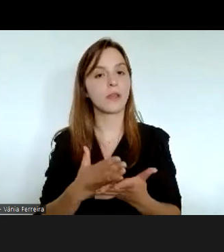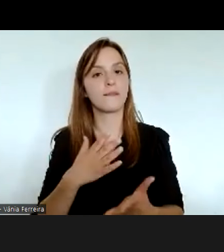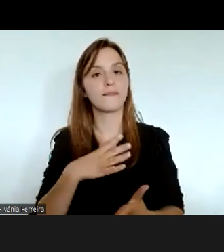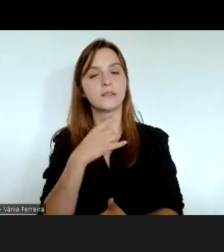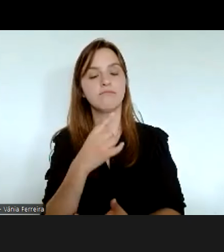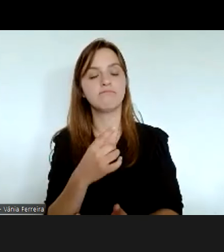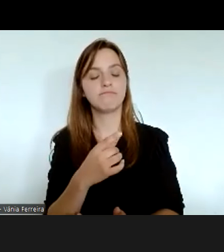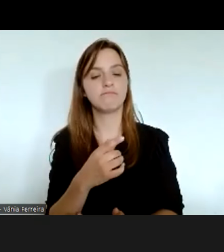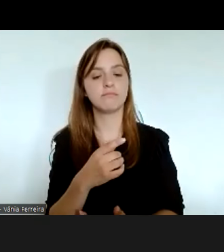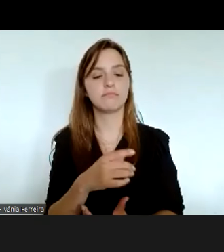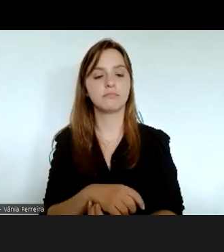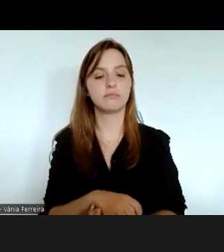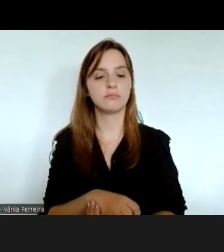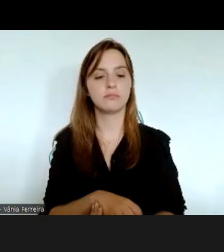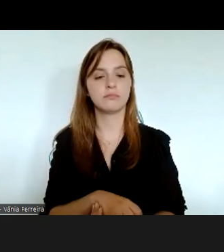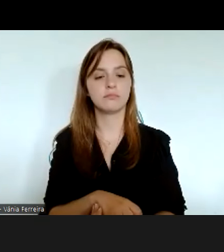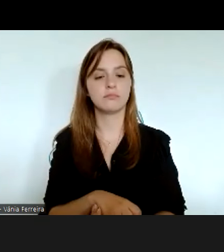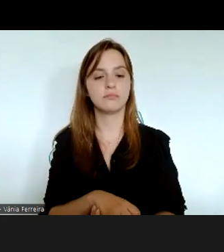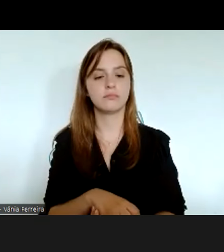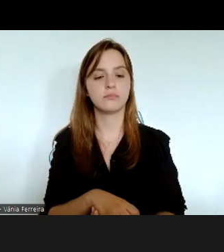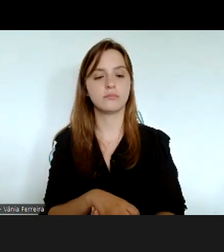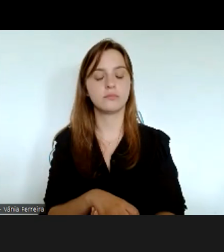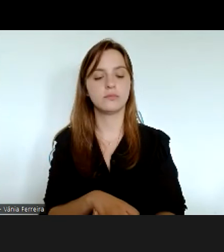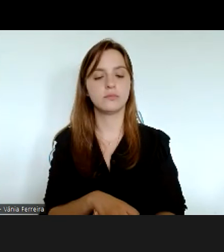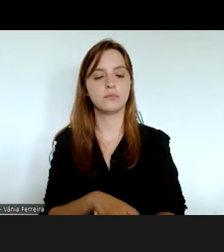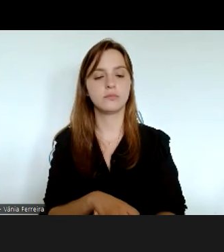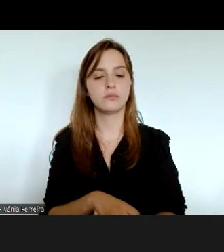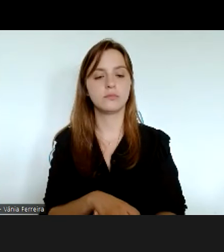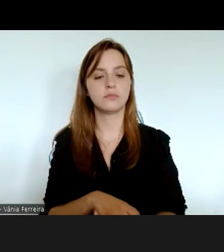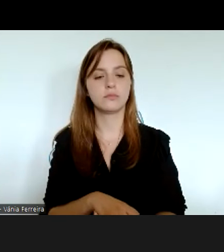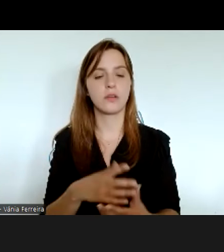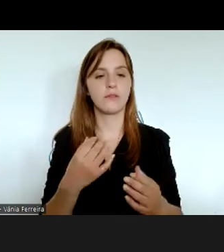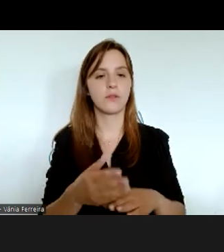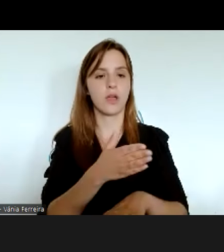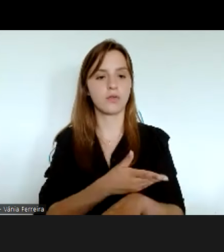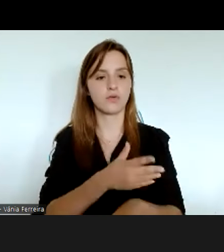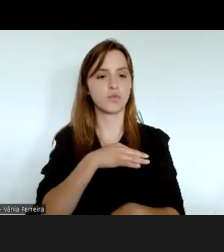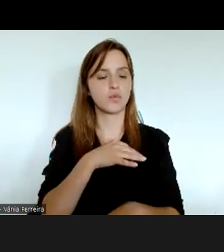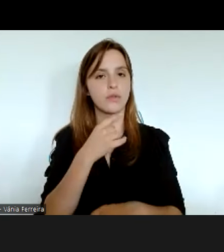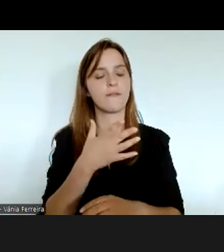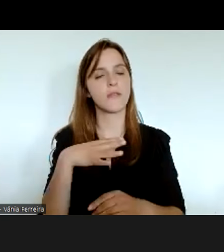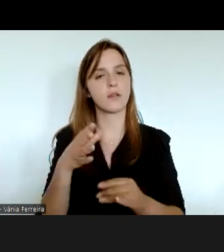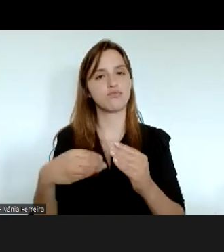send to add on what Mr. Roczko said, and